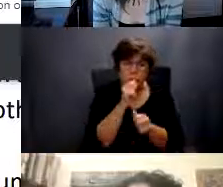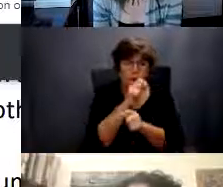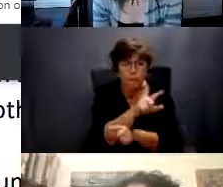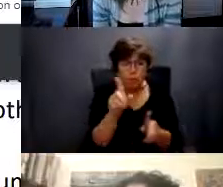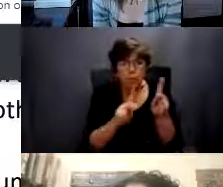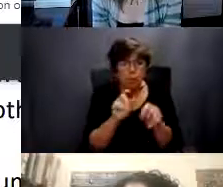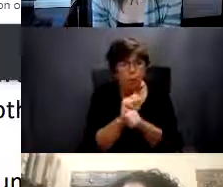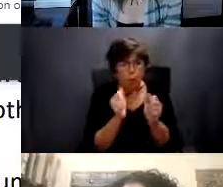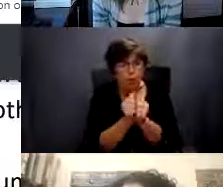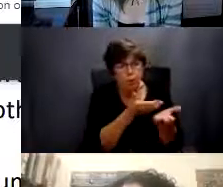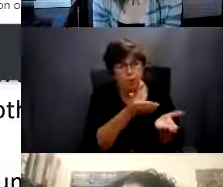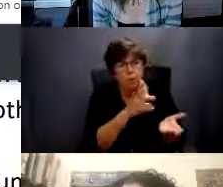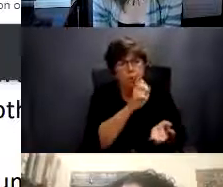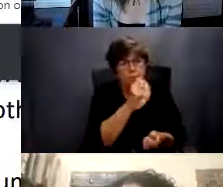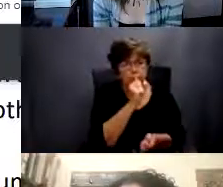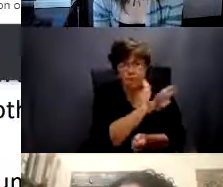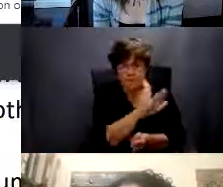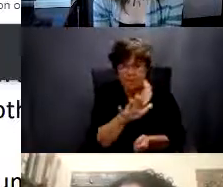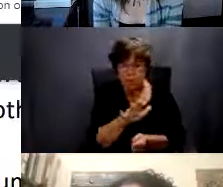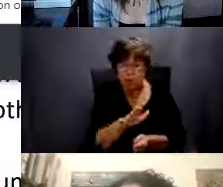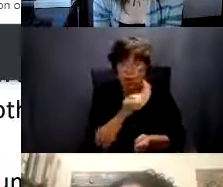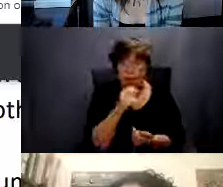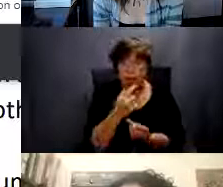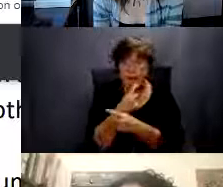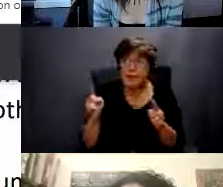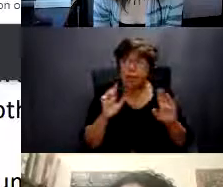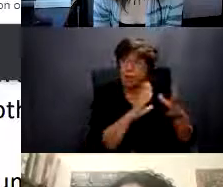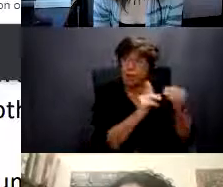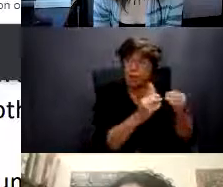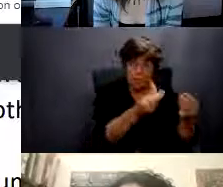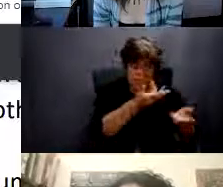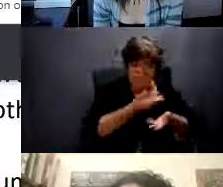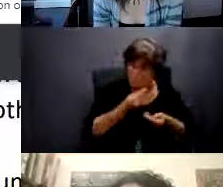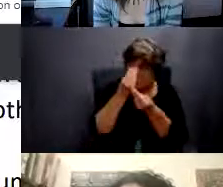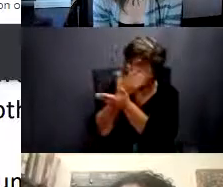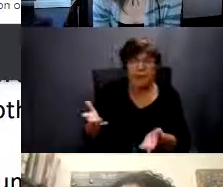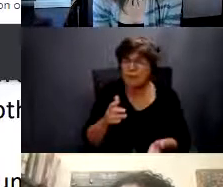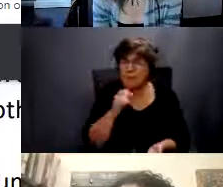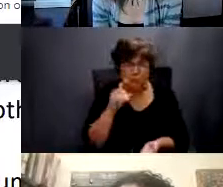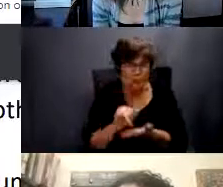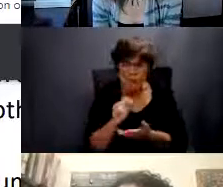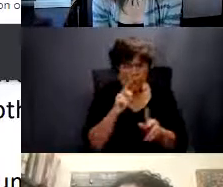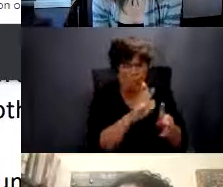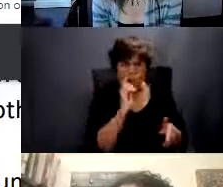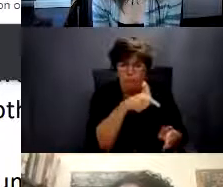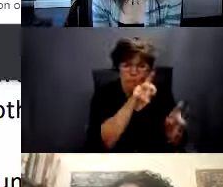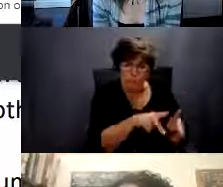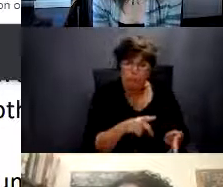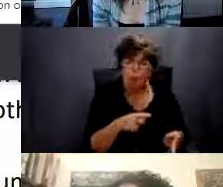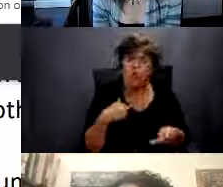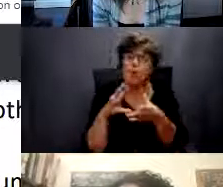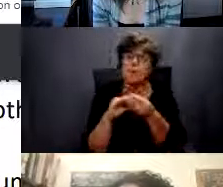we work with and support by not telling others stories on their behalf. We can discuss situations